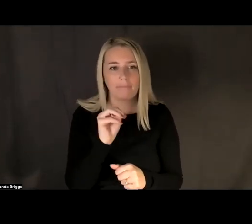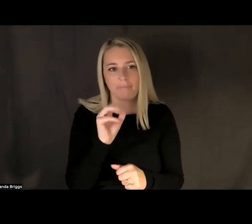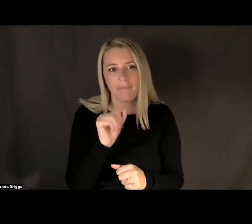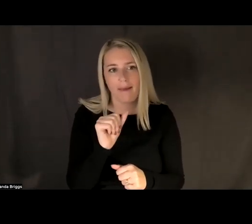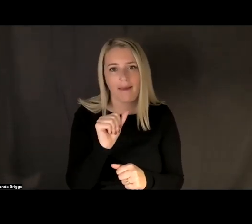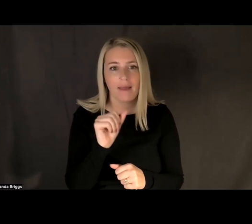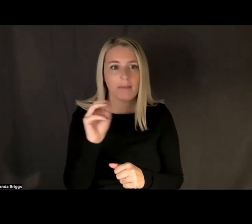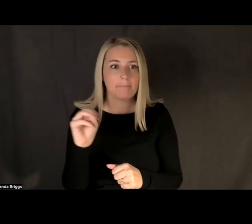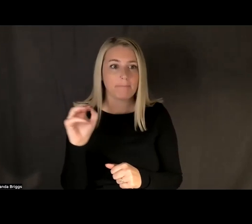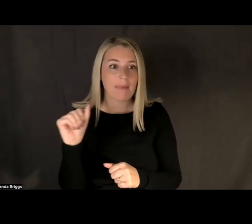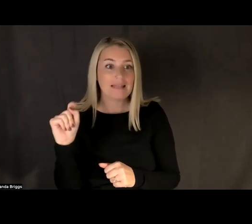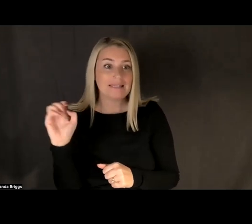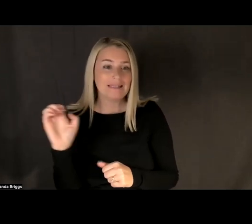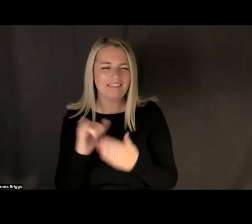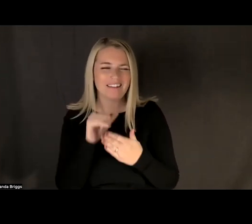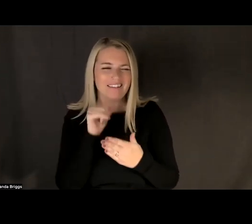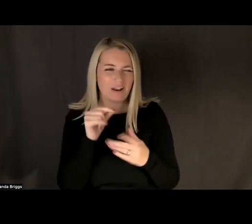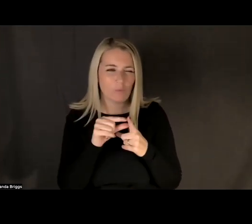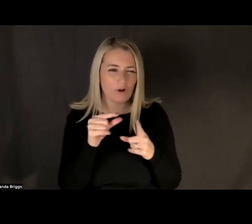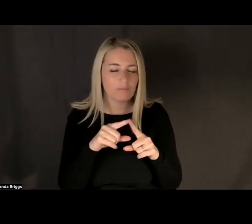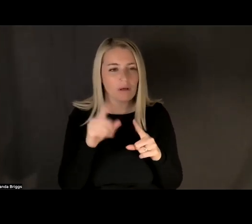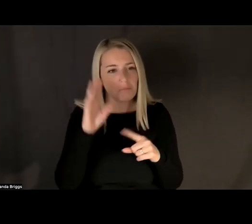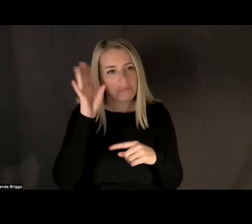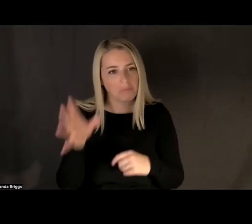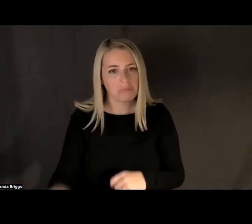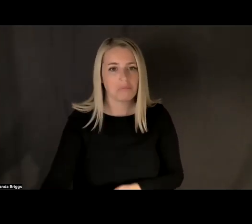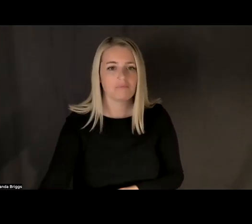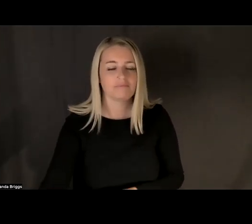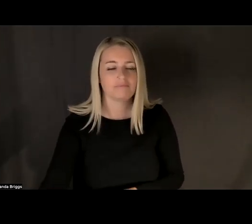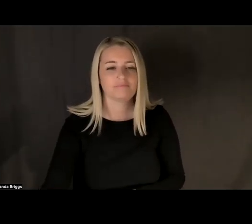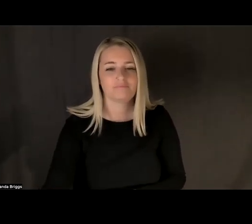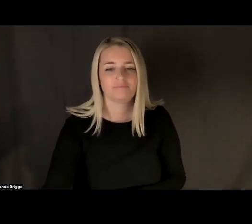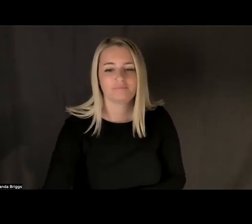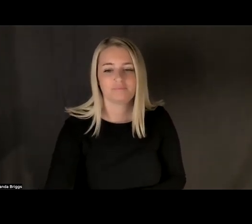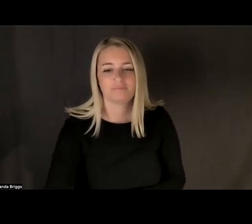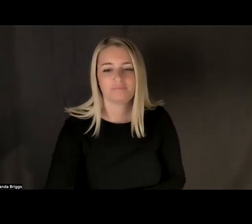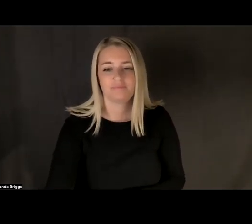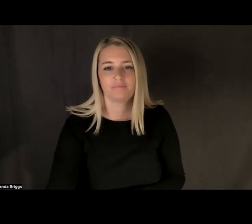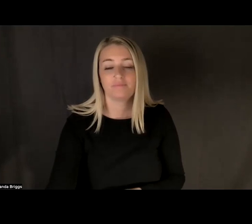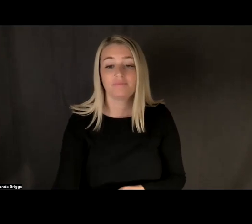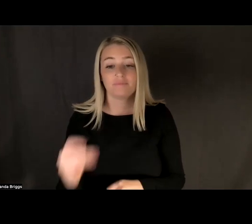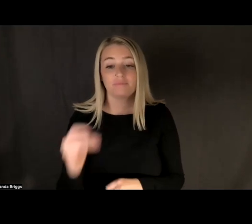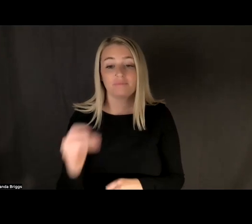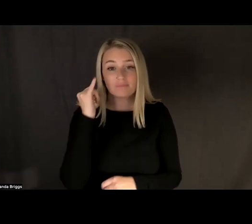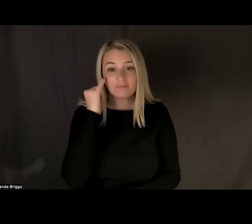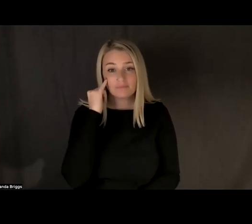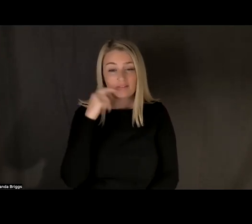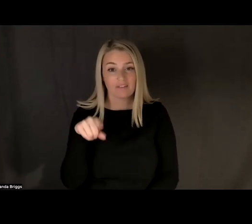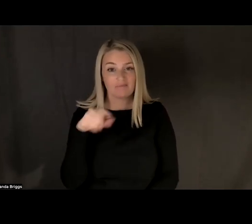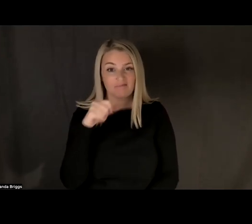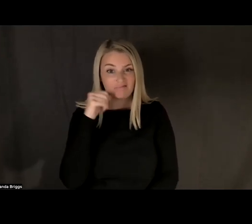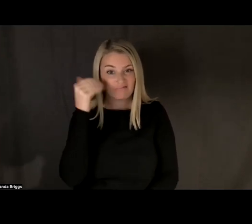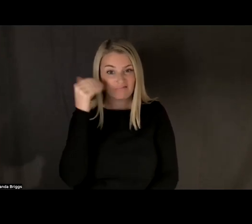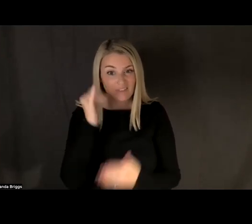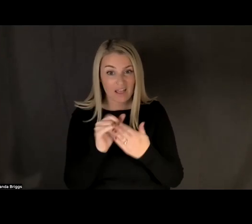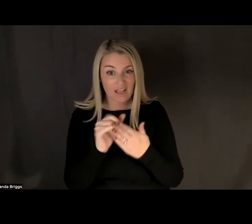get the feeling of it, and that's how they can attack. Now, if they weren't aware of that syllable, they would maybe read it